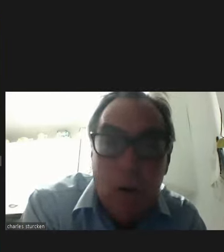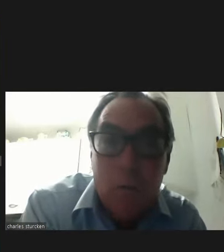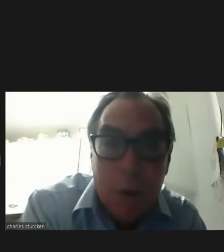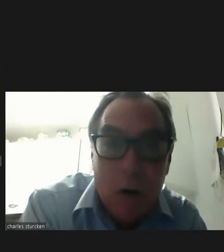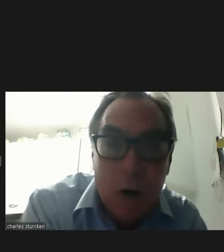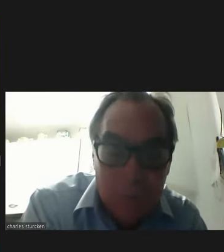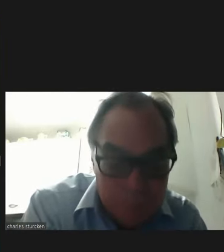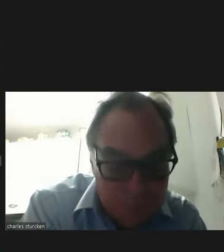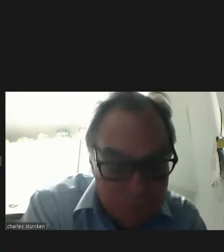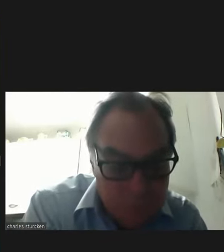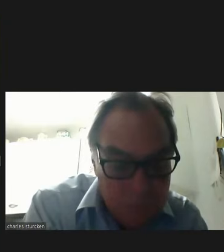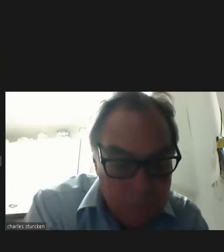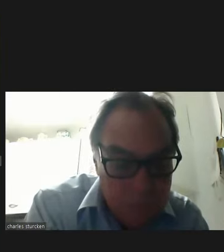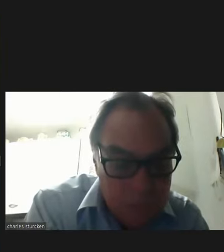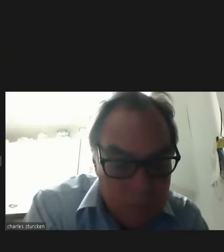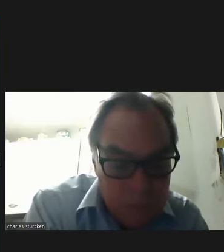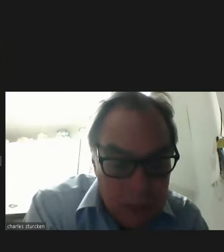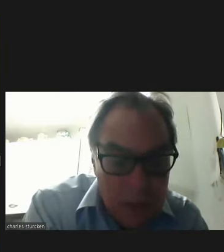within their own borough.